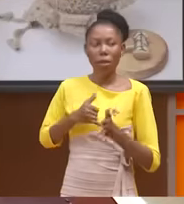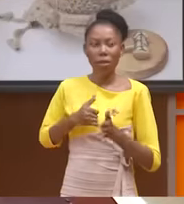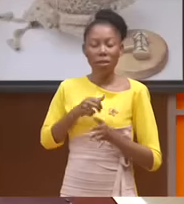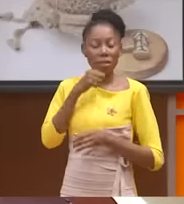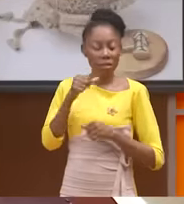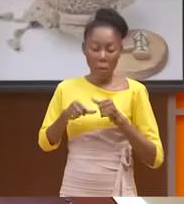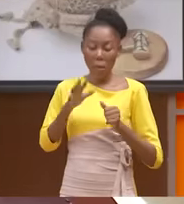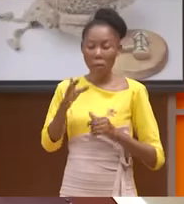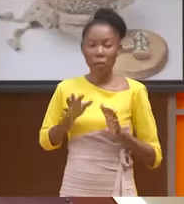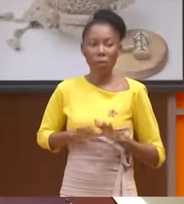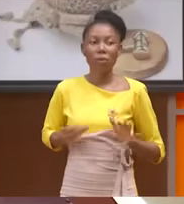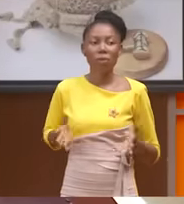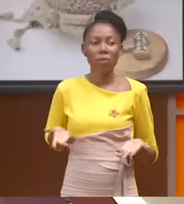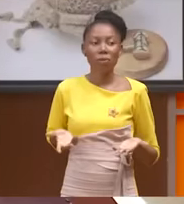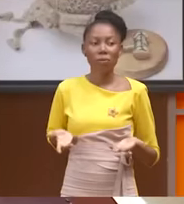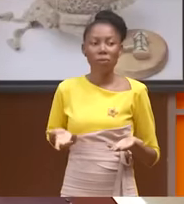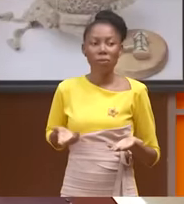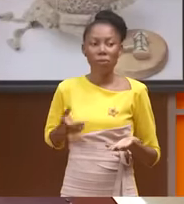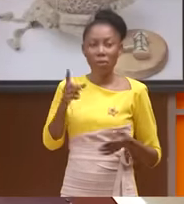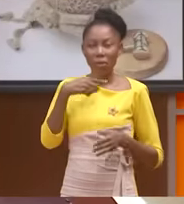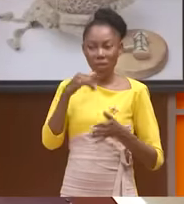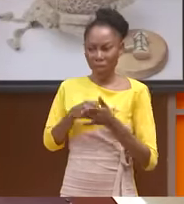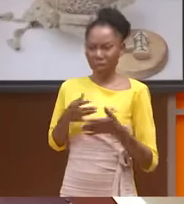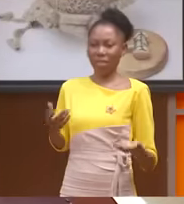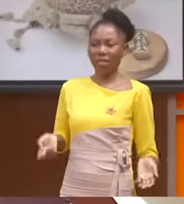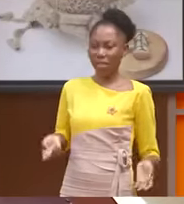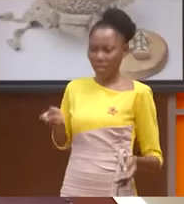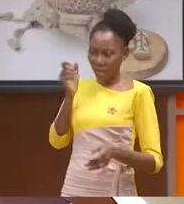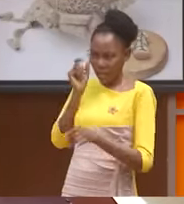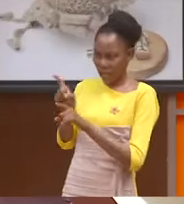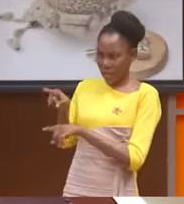about the children. You said it now. You said his sister.